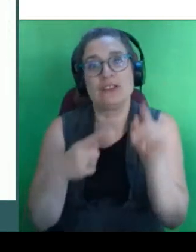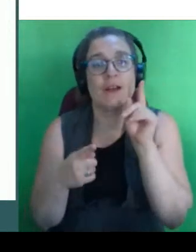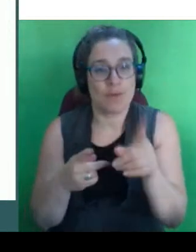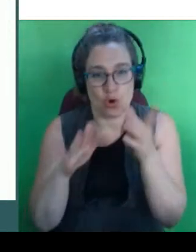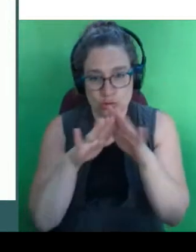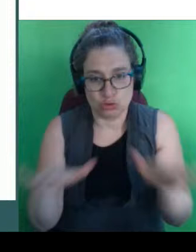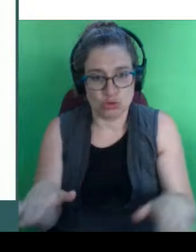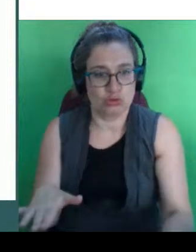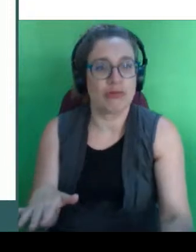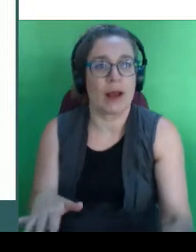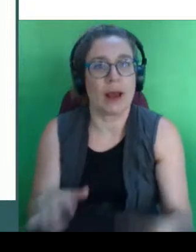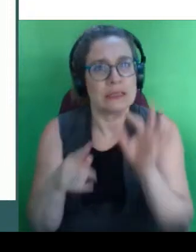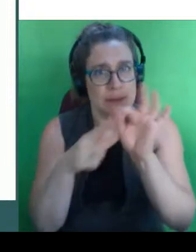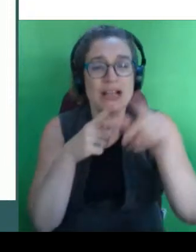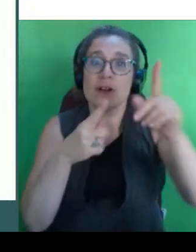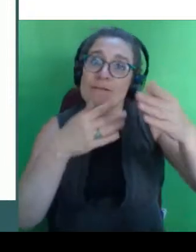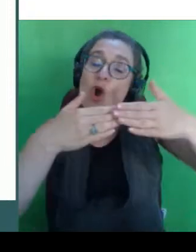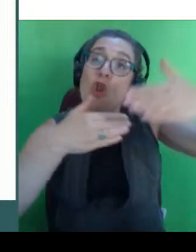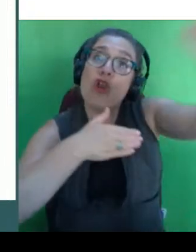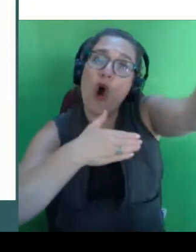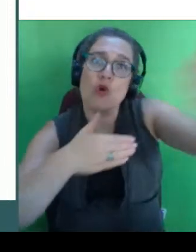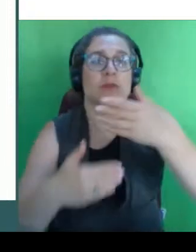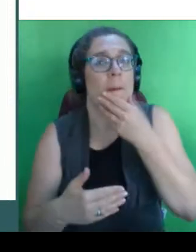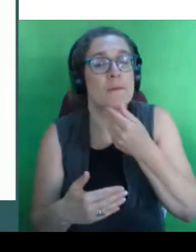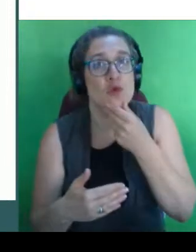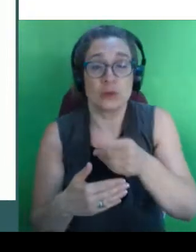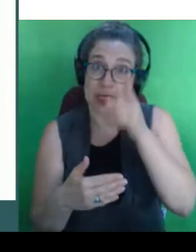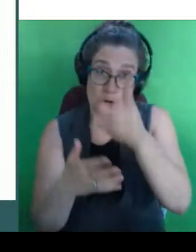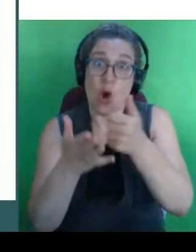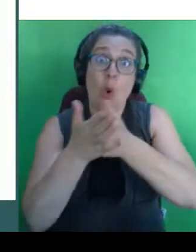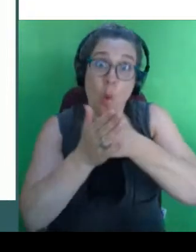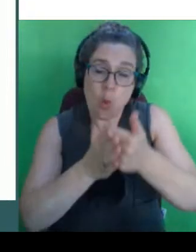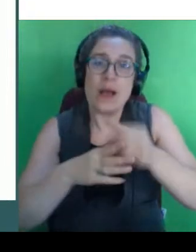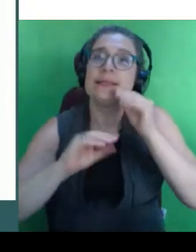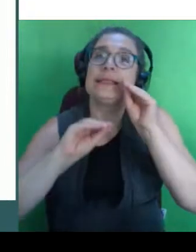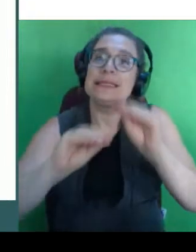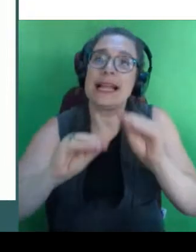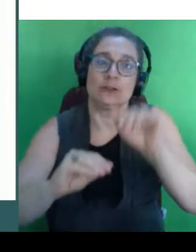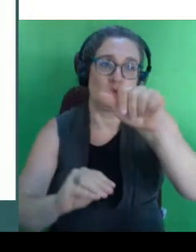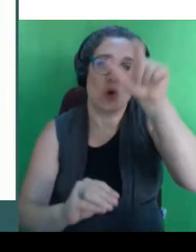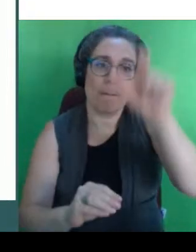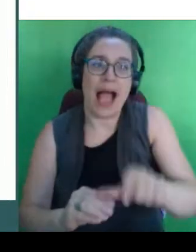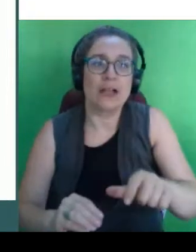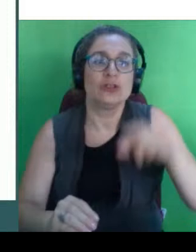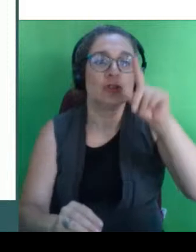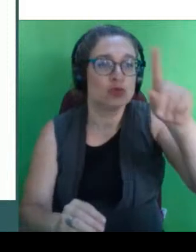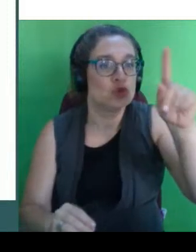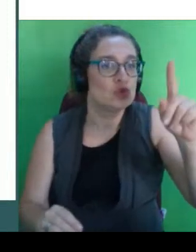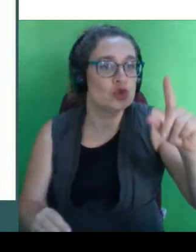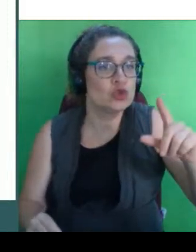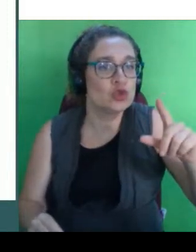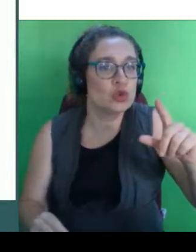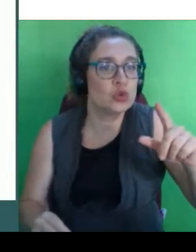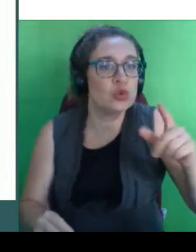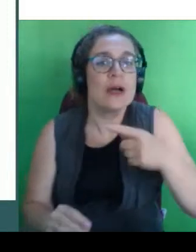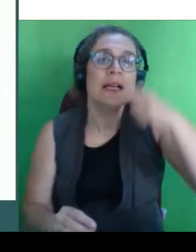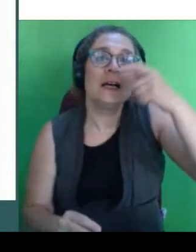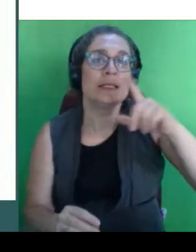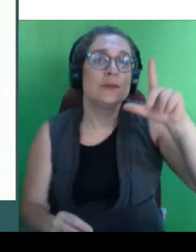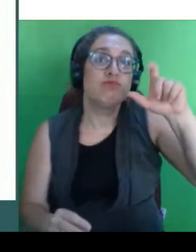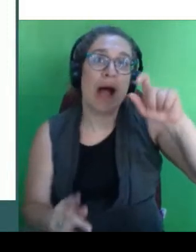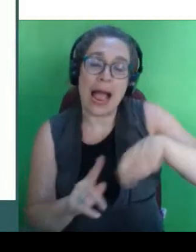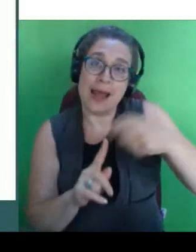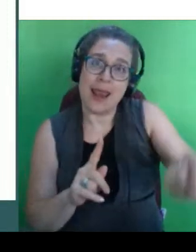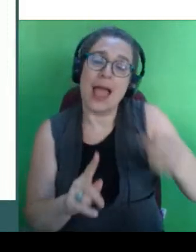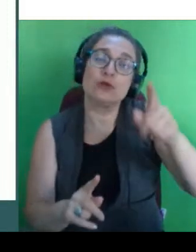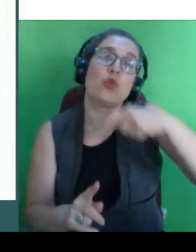long-term use. And always, always teach your patients to put the spray next to their toothbrush in the bathroom just before they clean